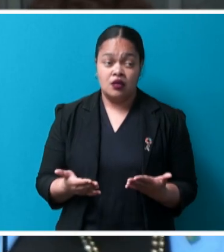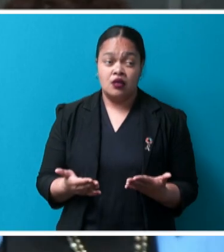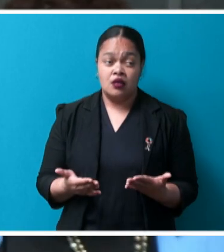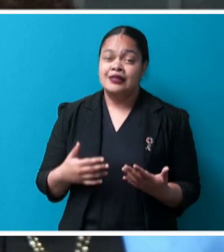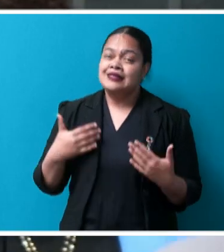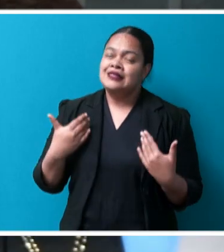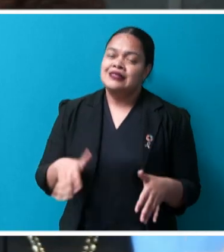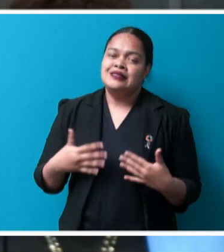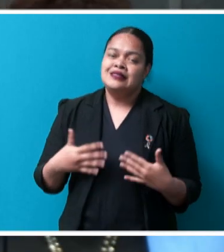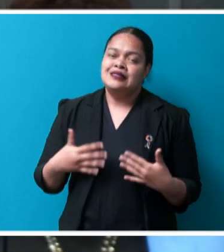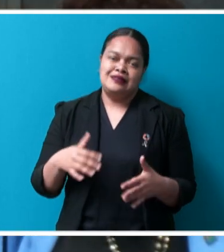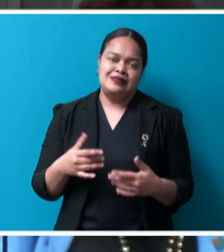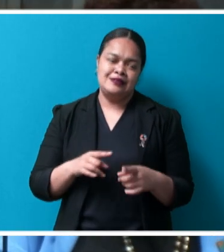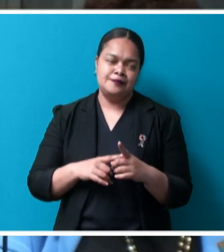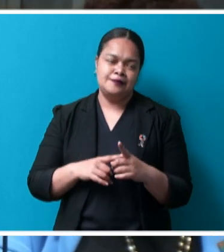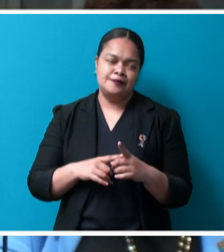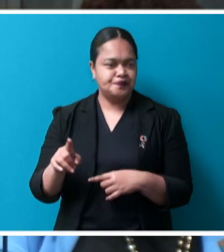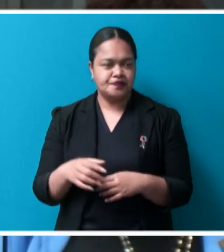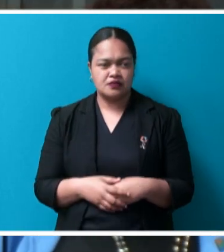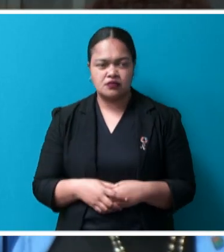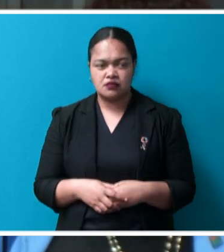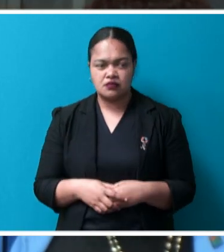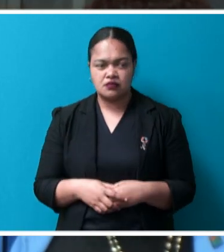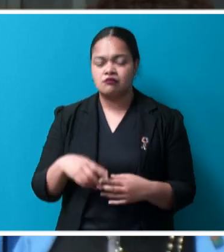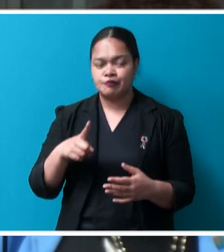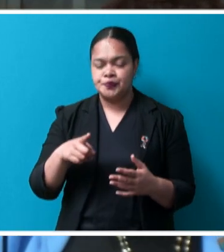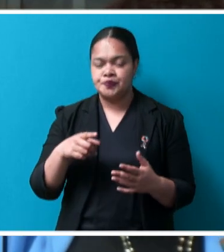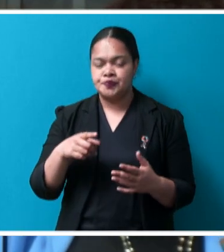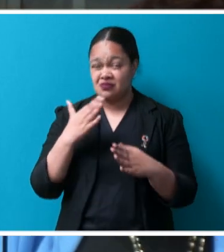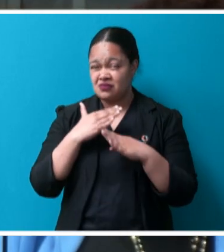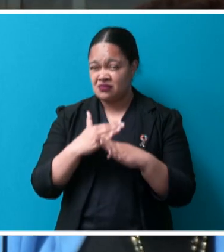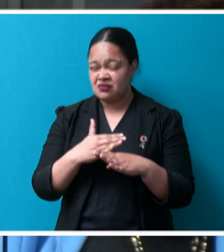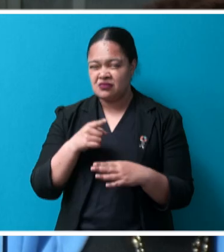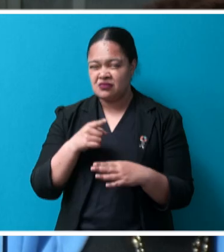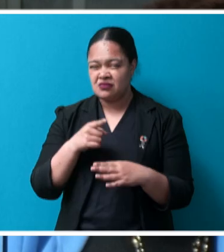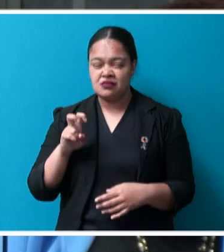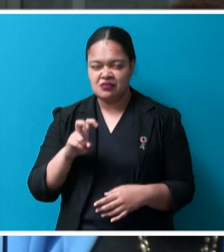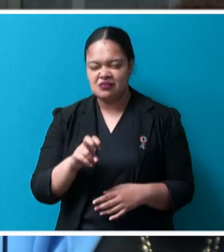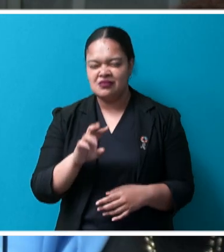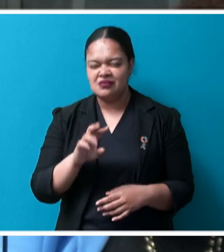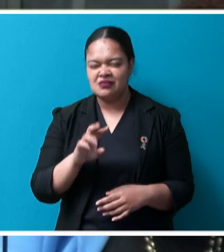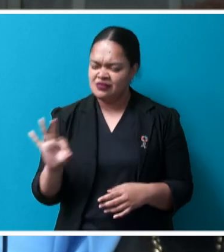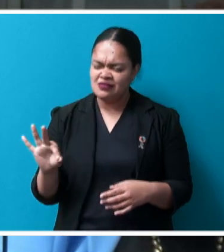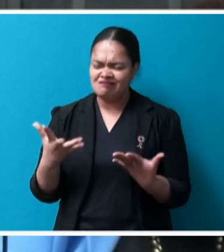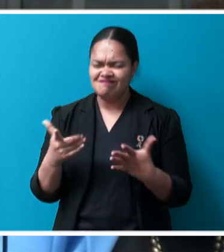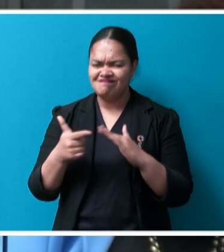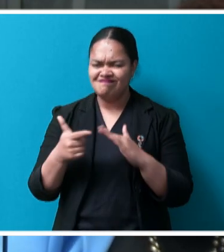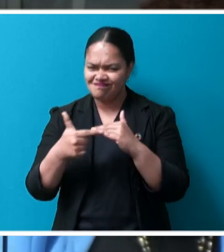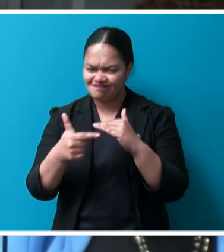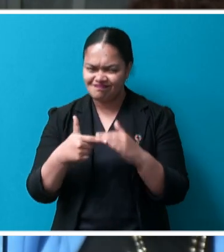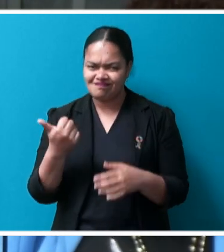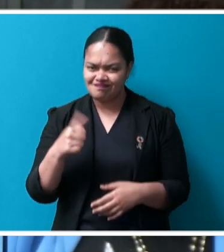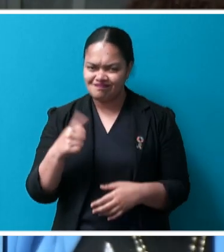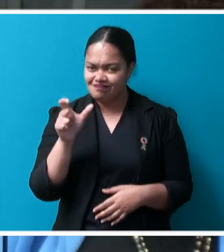key. The goal of treatment is to suppress the virus to undetectable levels, and the person who